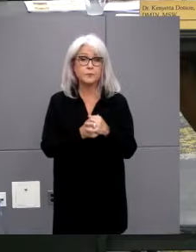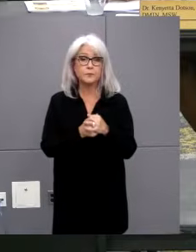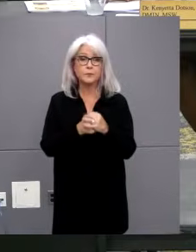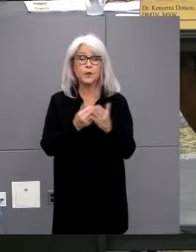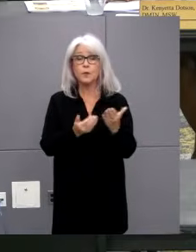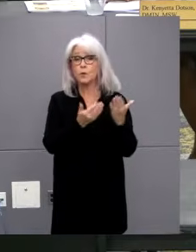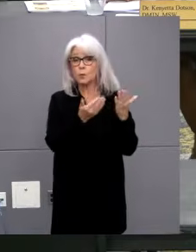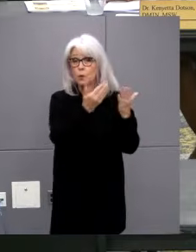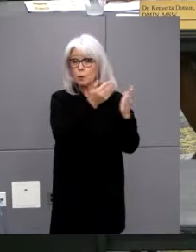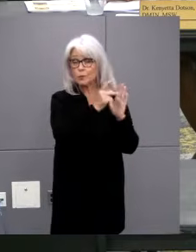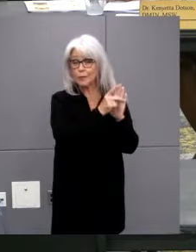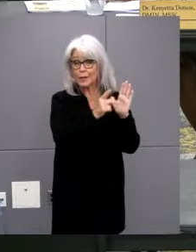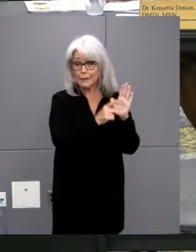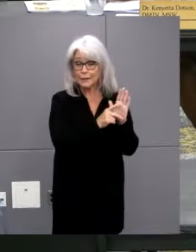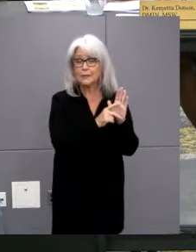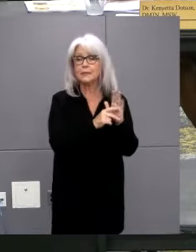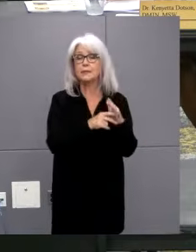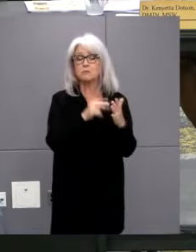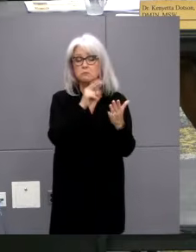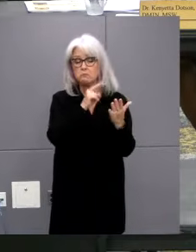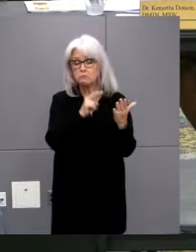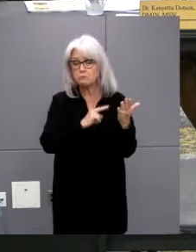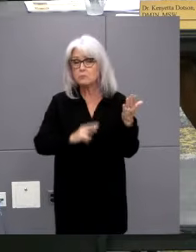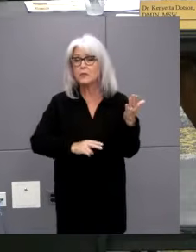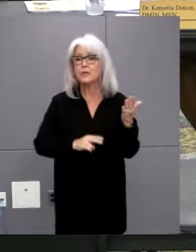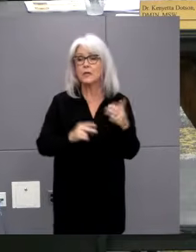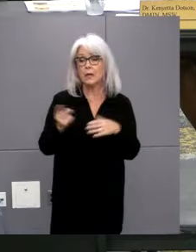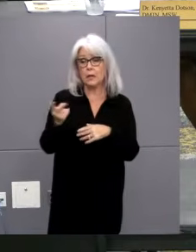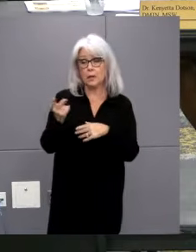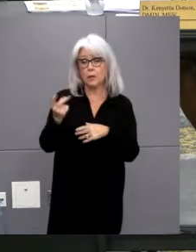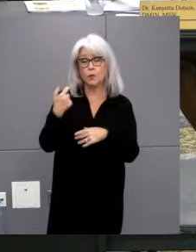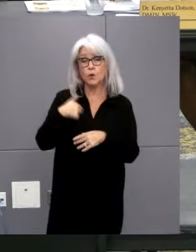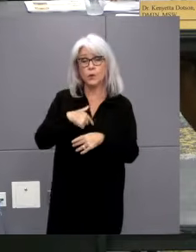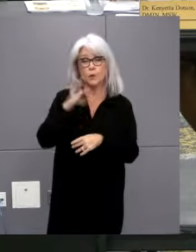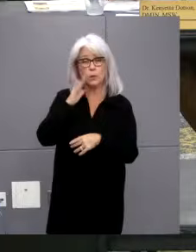proposed policies, a couple of which are coming to us tonight as